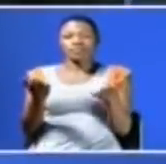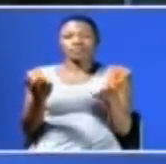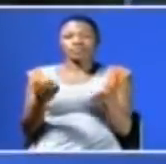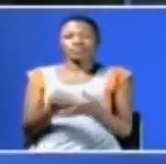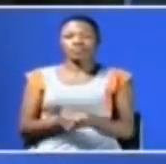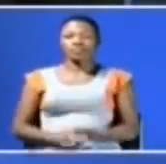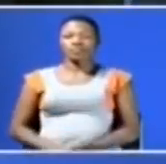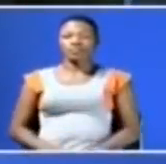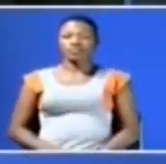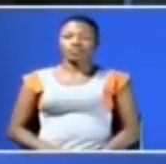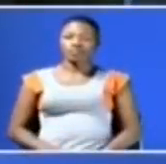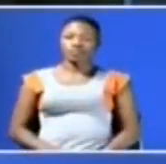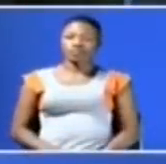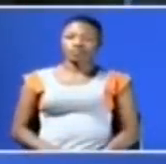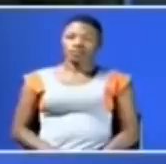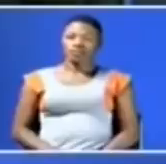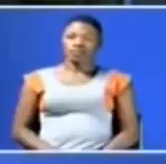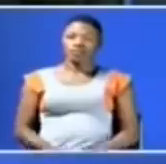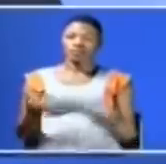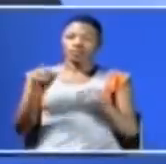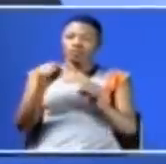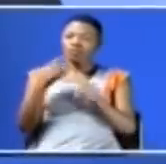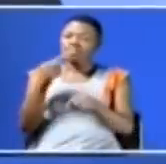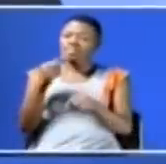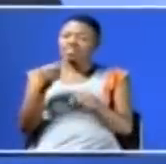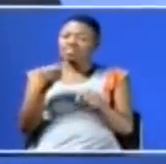then, would you say opposition in Kenya is dead?